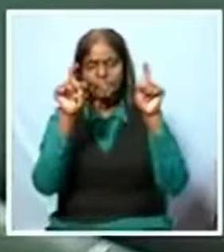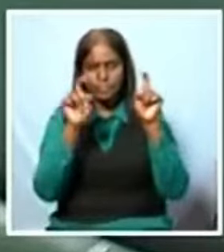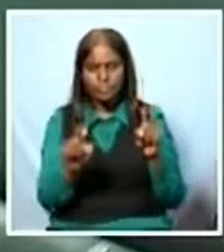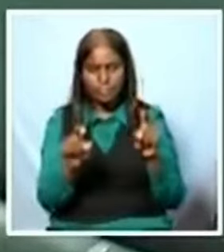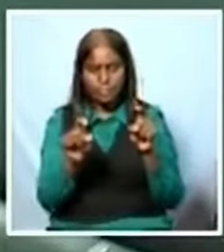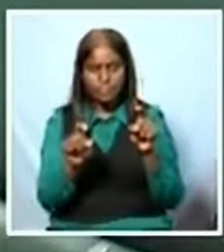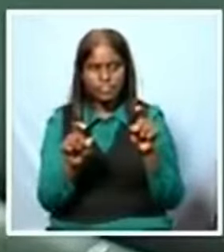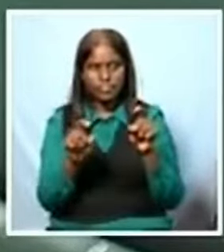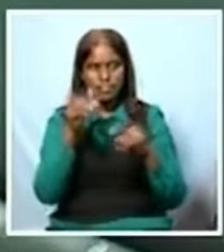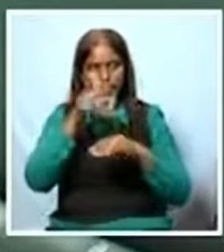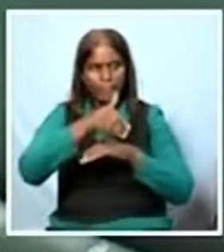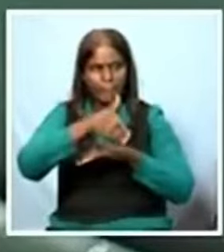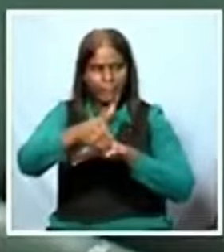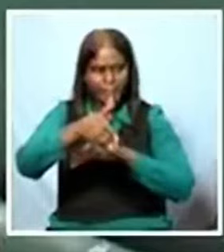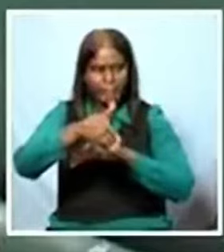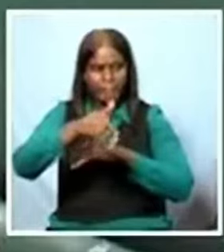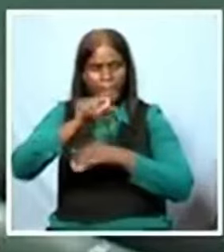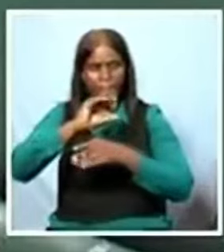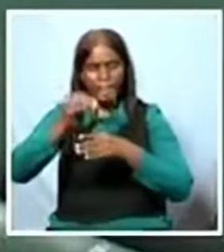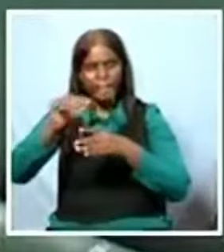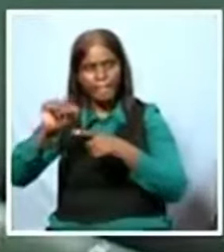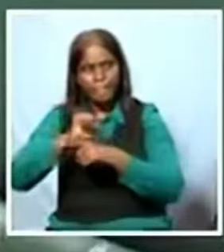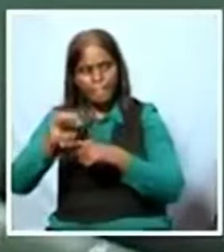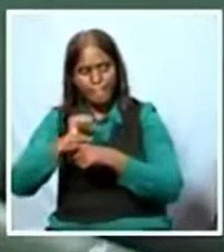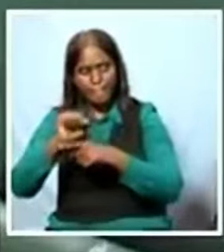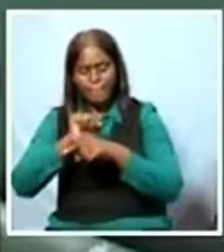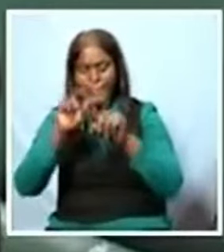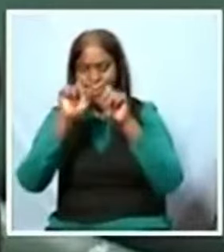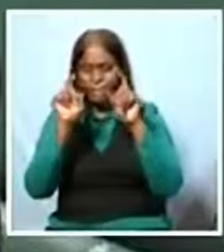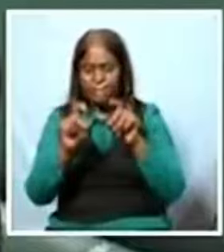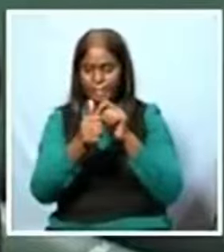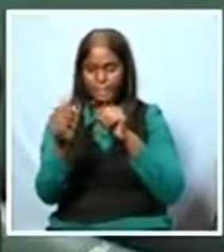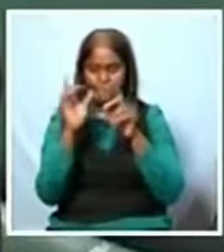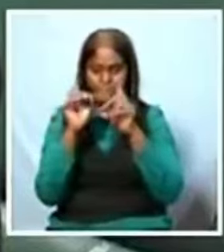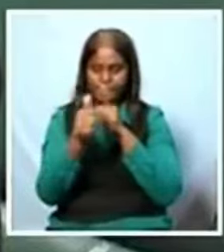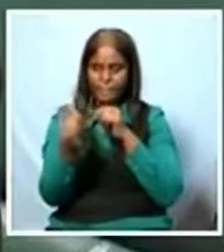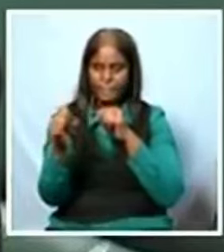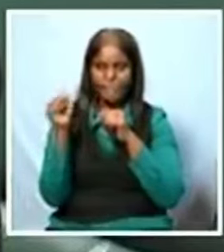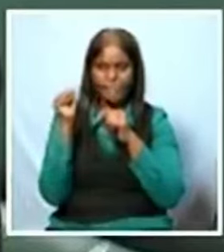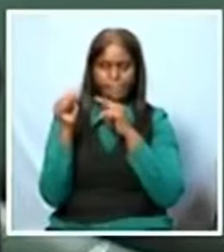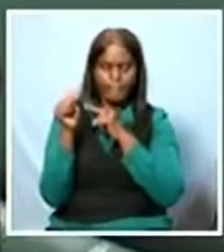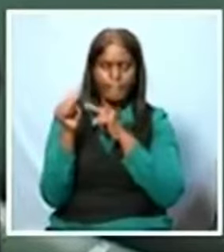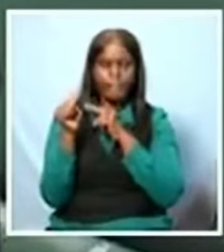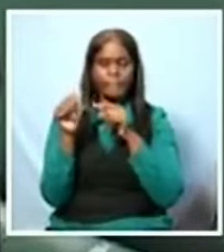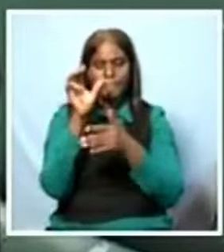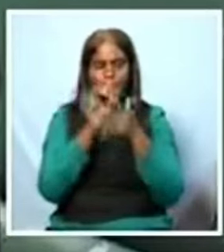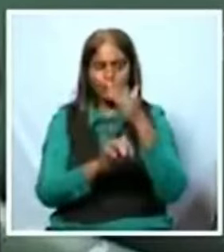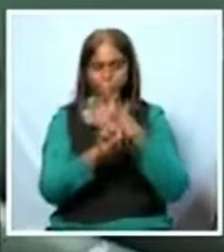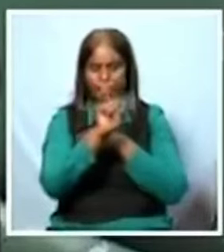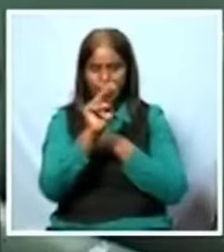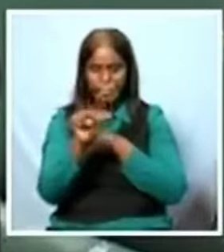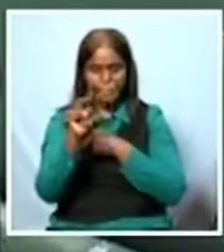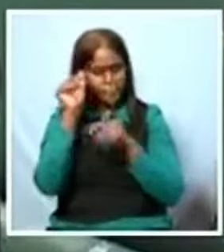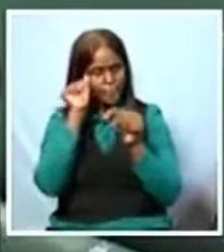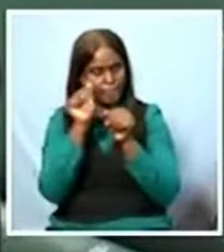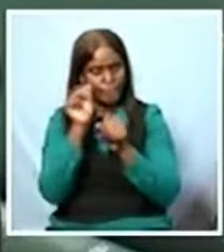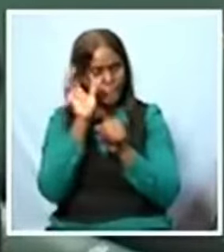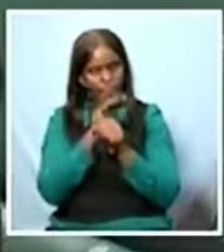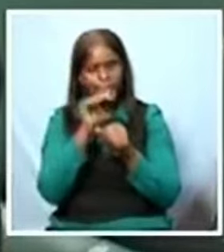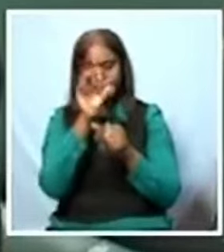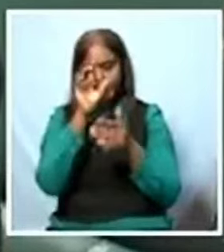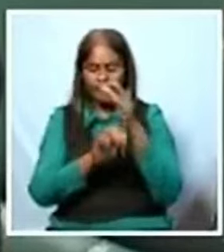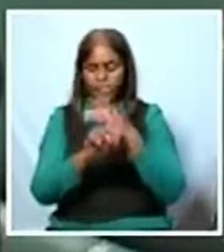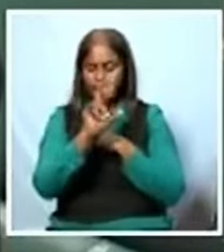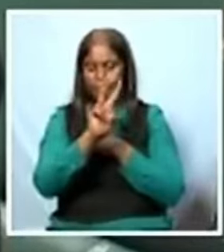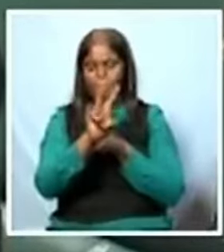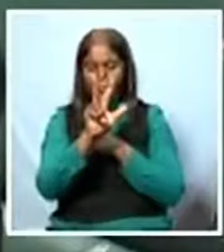certificate of registration or practicing certificate. Any debate and objection? Clause 22 is agreed to. Clause